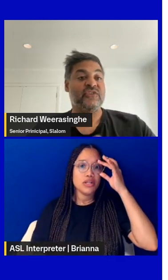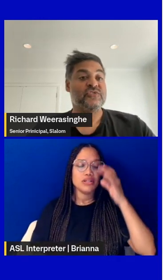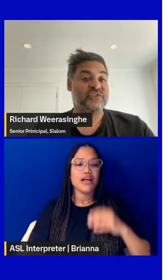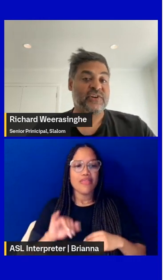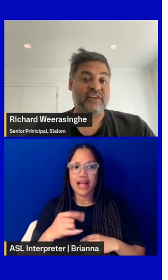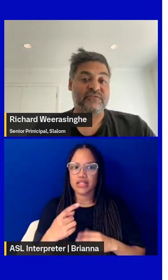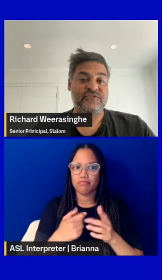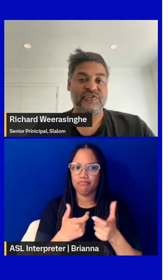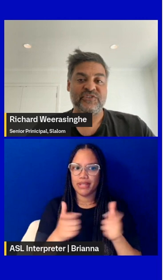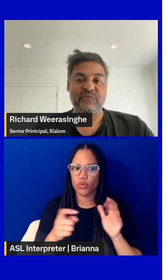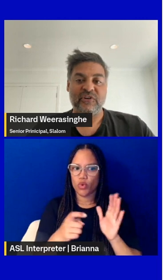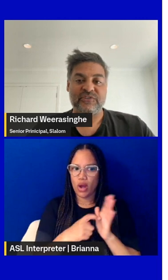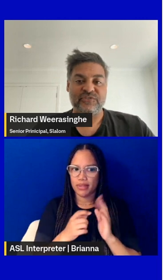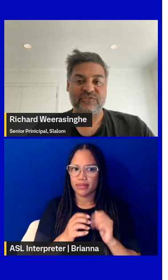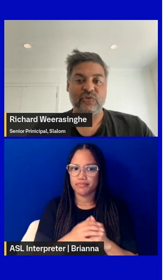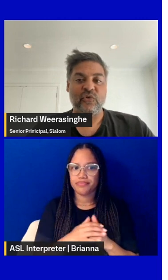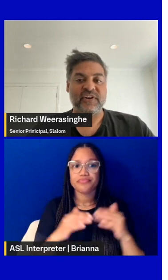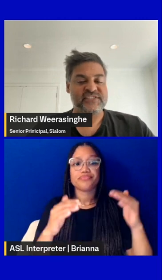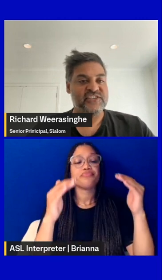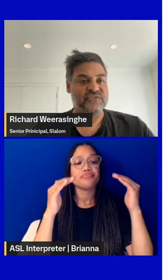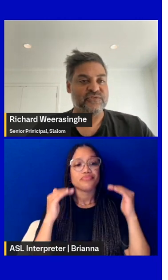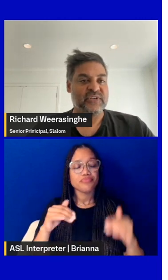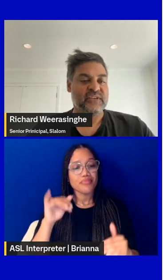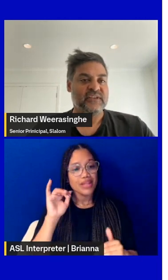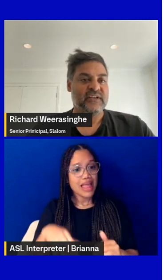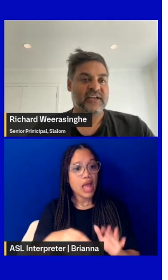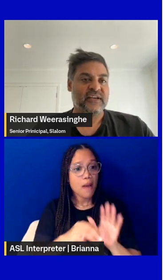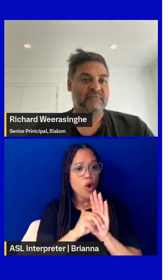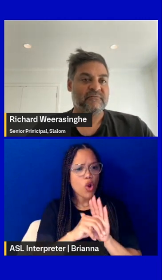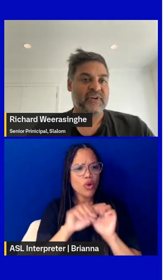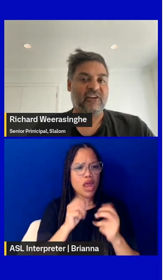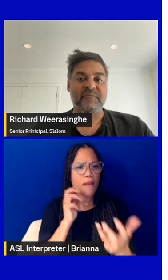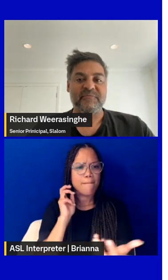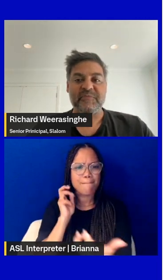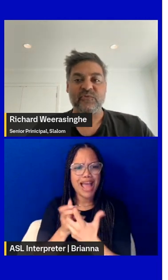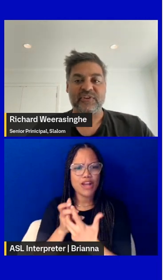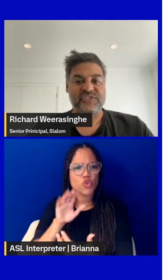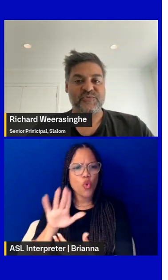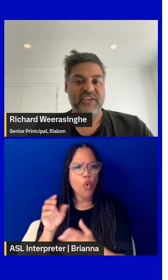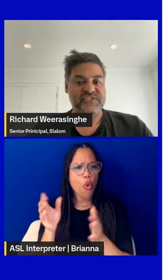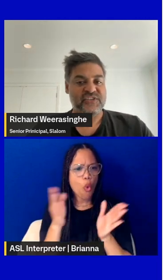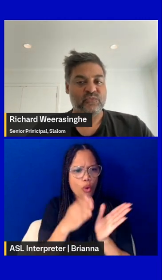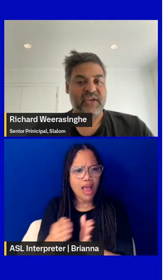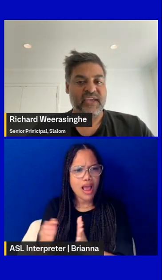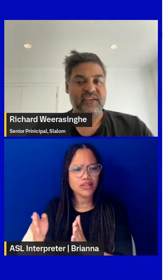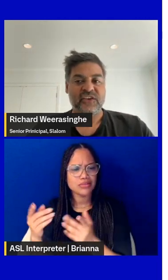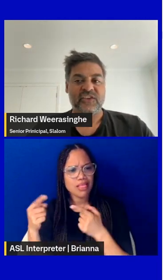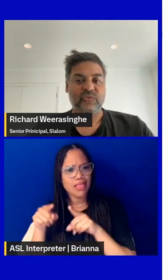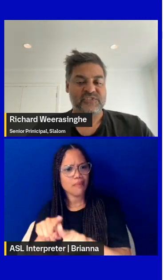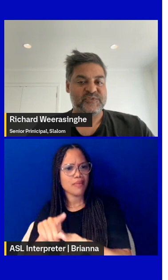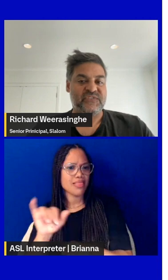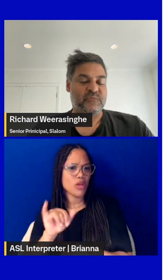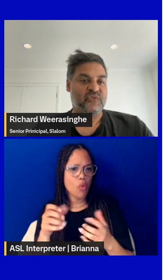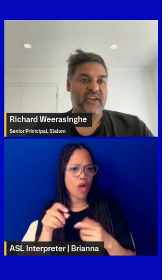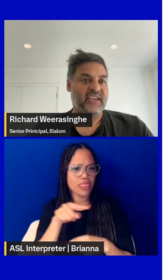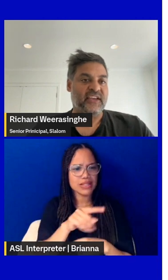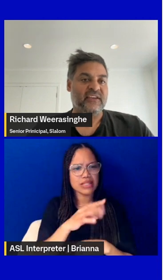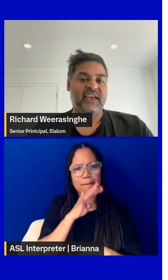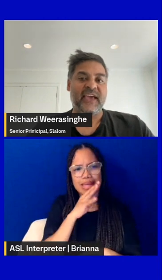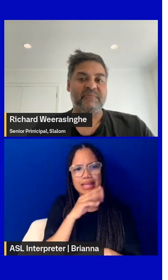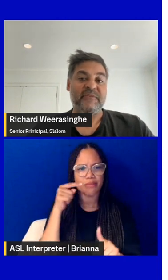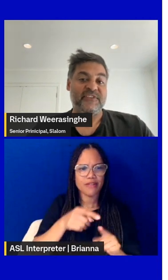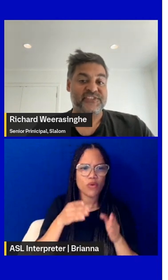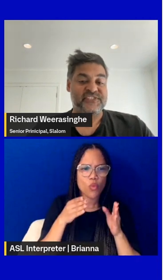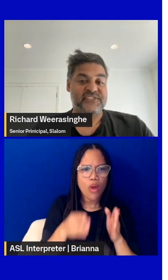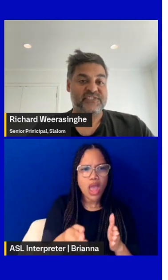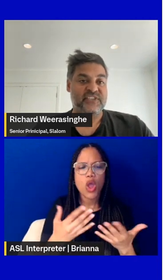Again, you can also kind of tune the model to your organizational alignment. Maybe you want it to speak a certain way, you want specific branding,